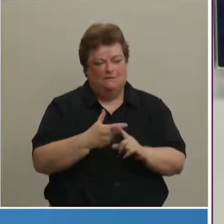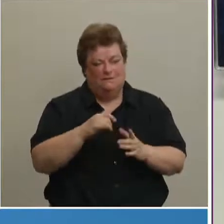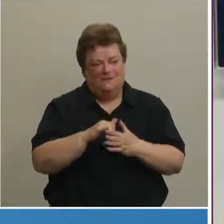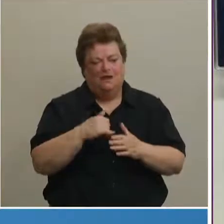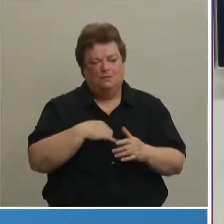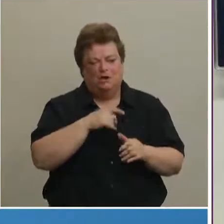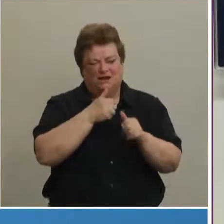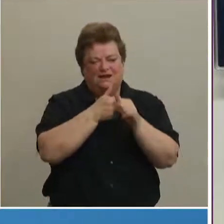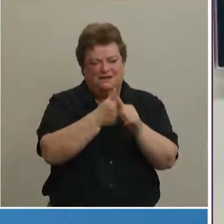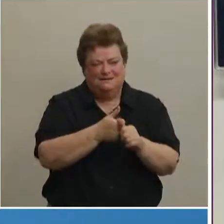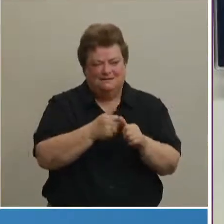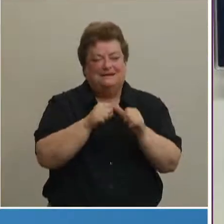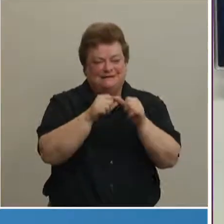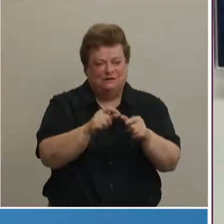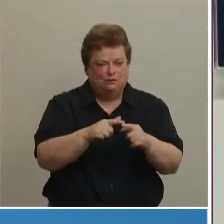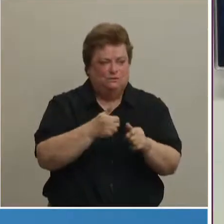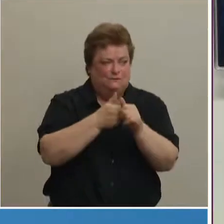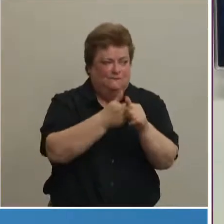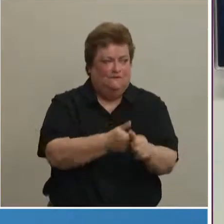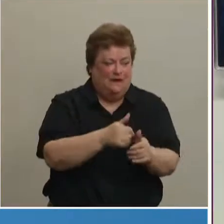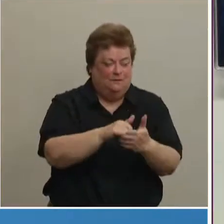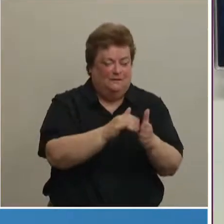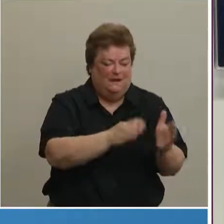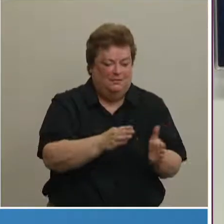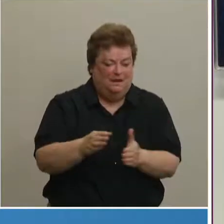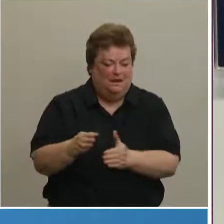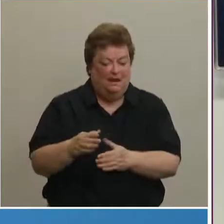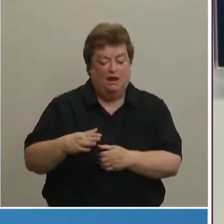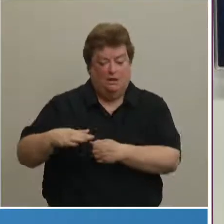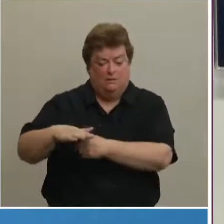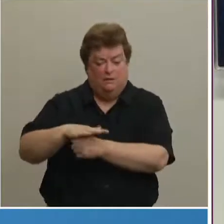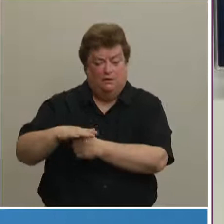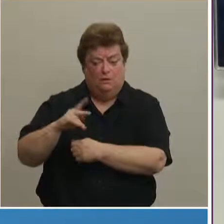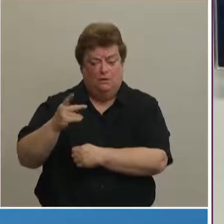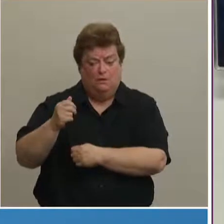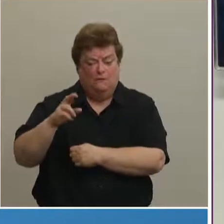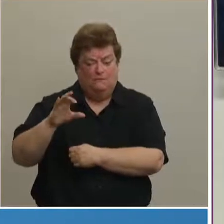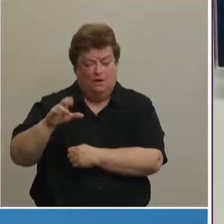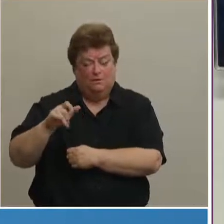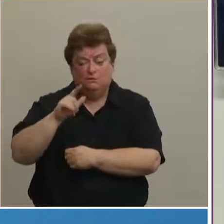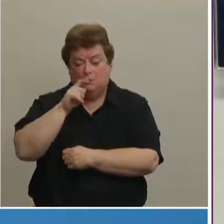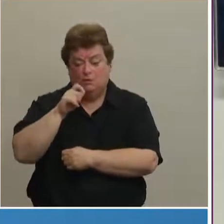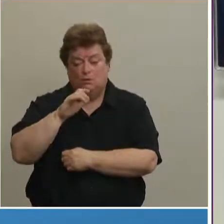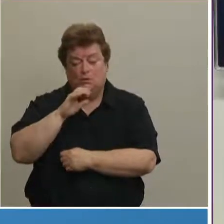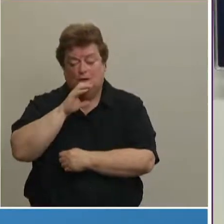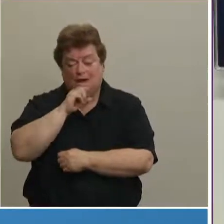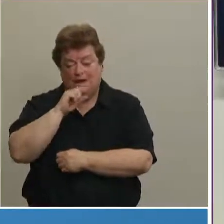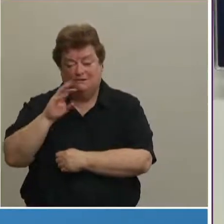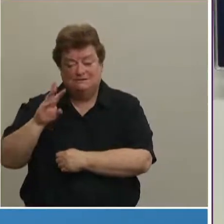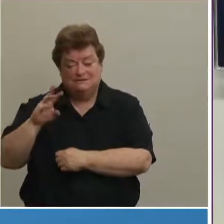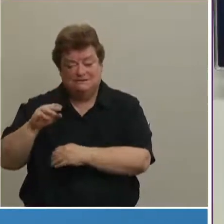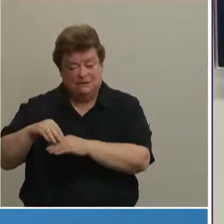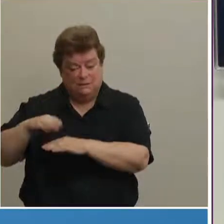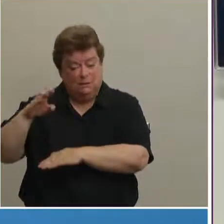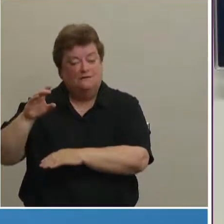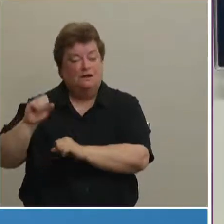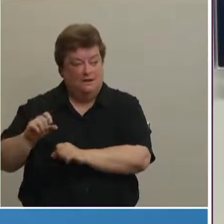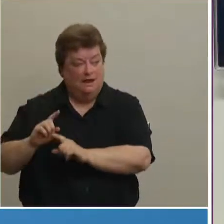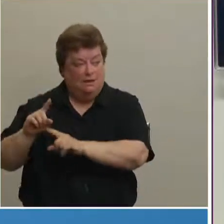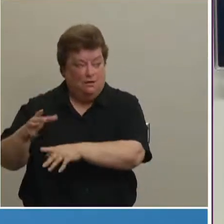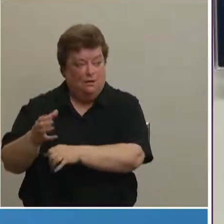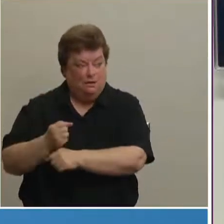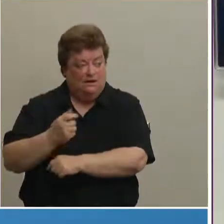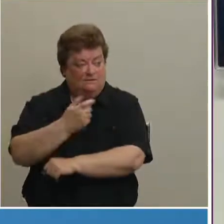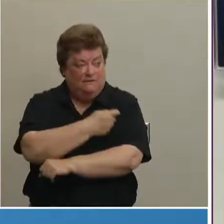to follow that way. But our local pharmacies are vaccinating people 16 and over at this time, but